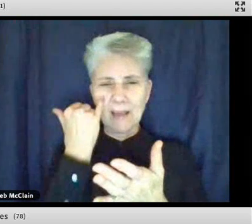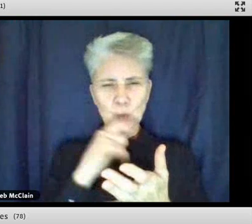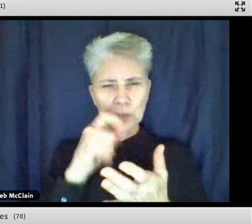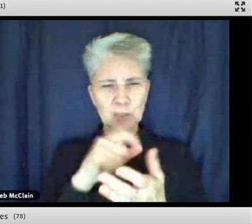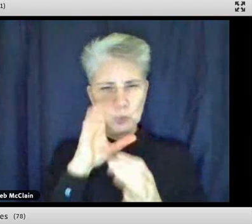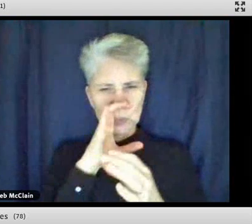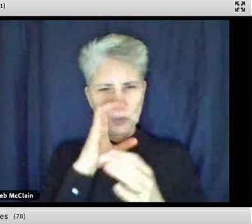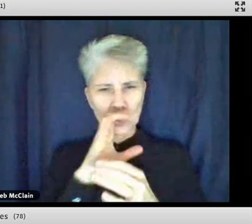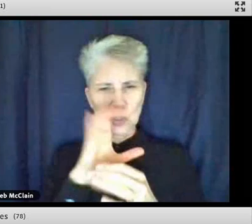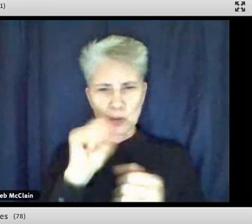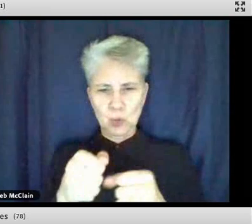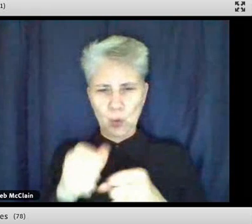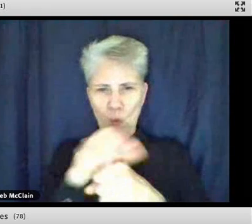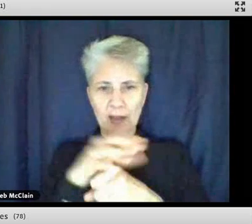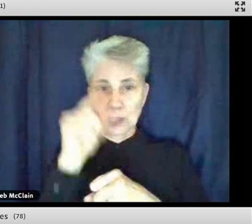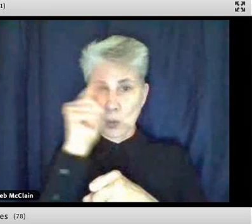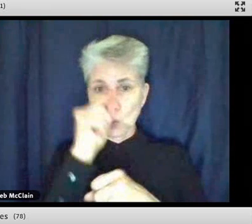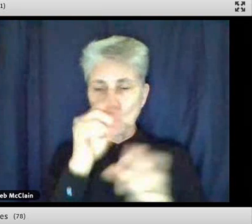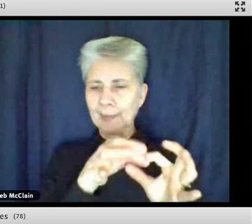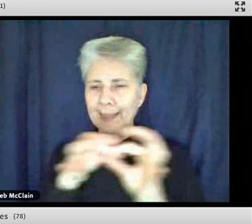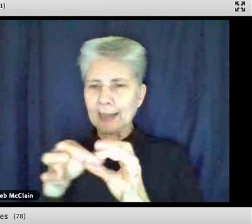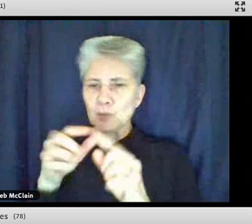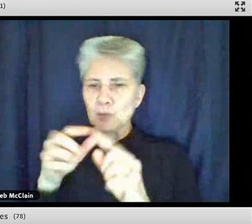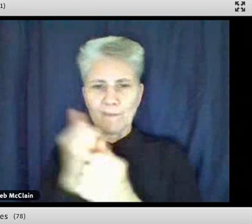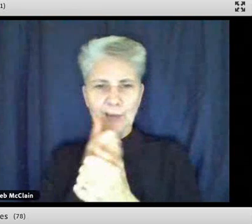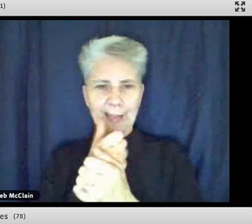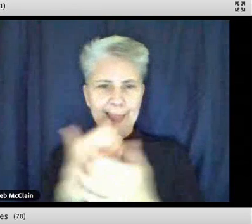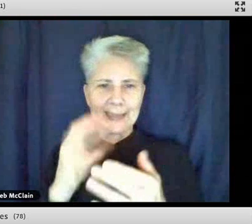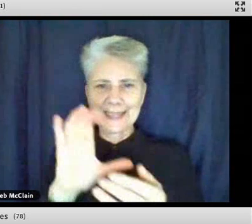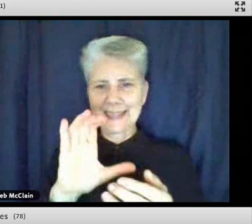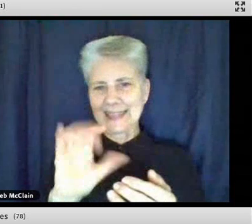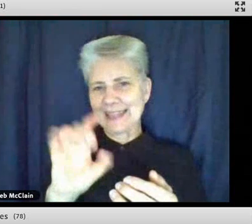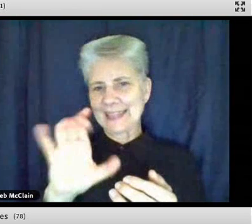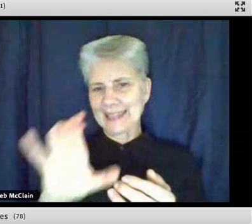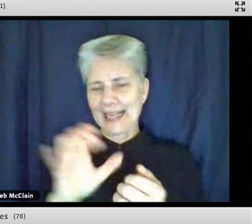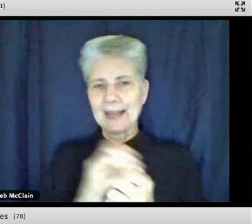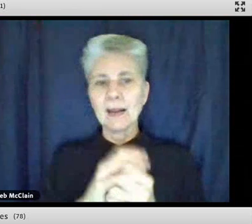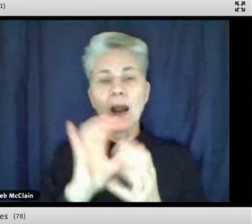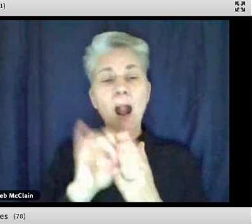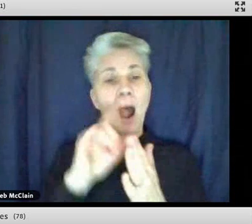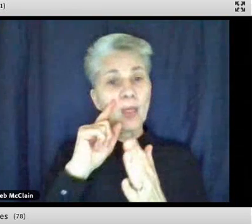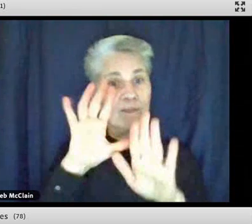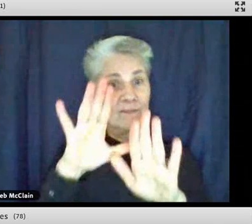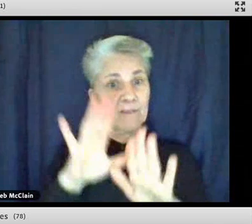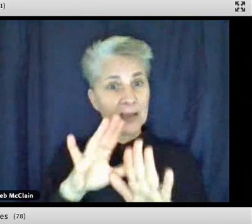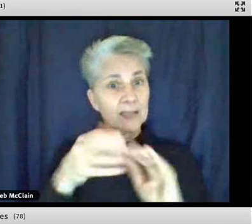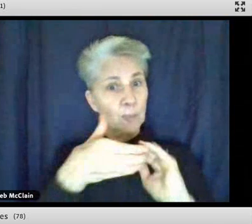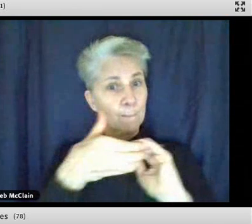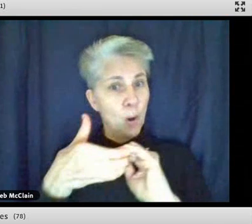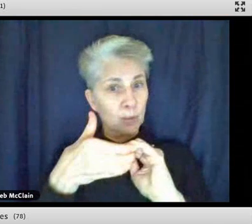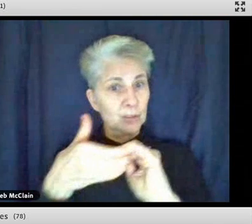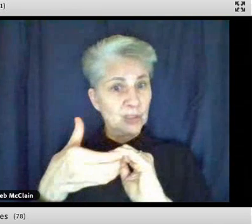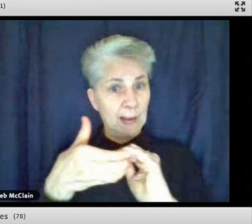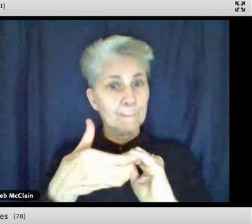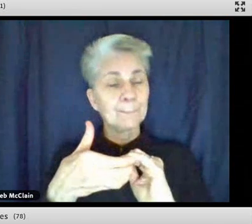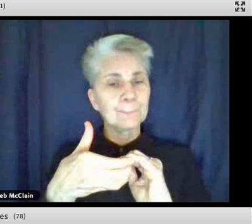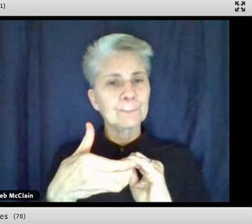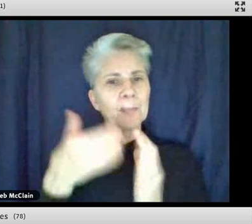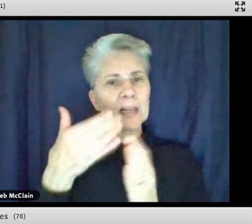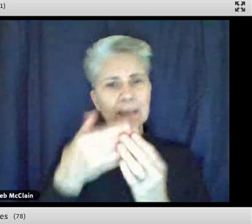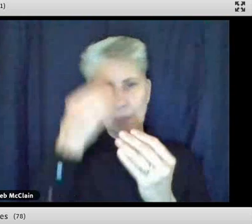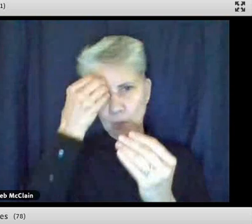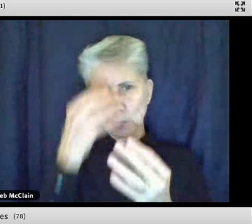to everything CDC, which is, I think, a fantastic partnership. They link to some of the news here. And then Facebook as